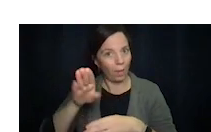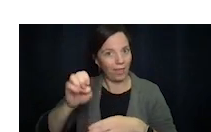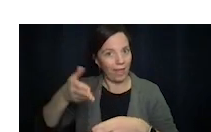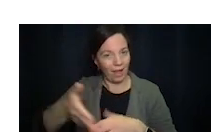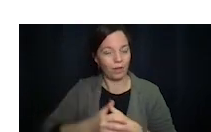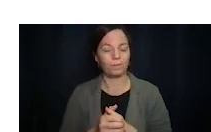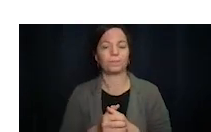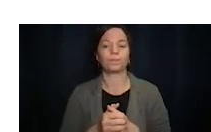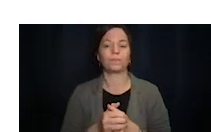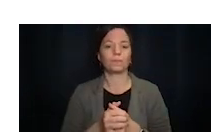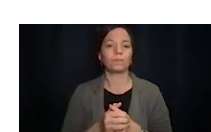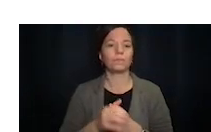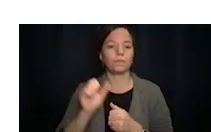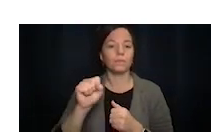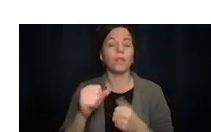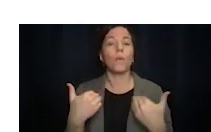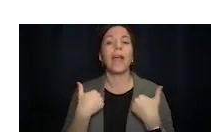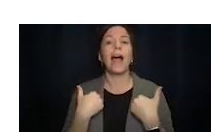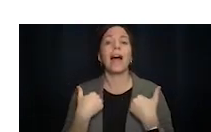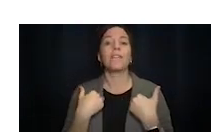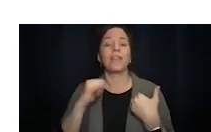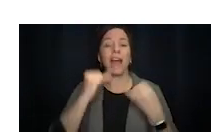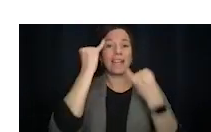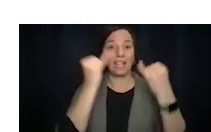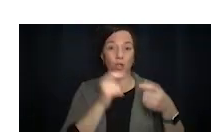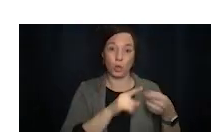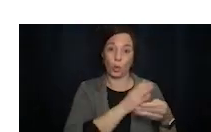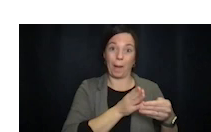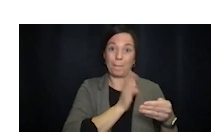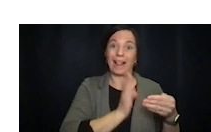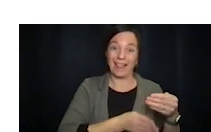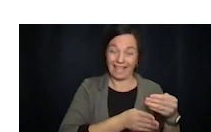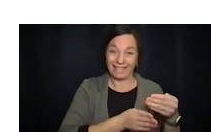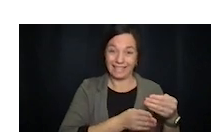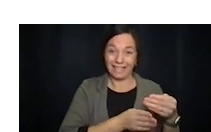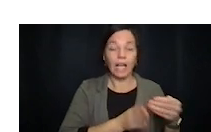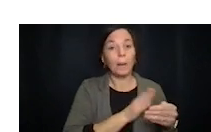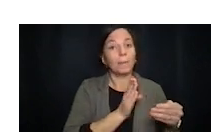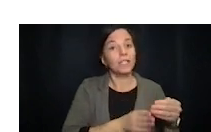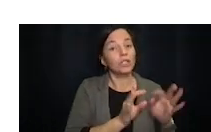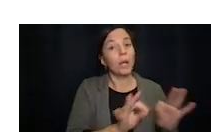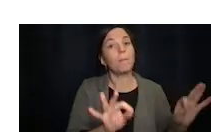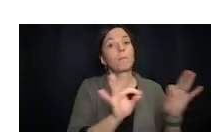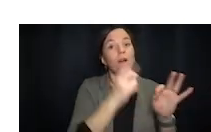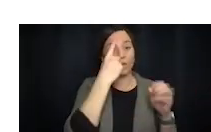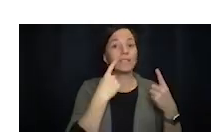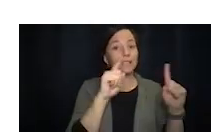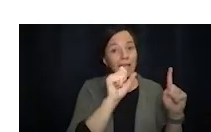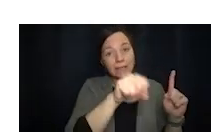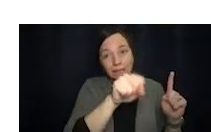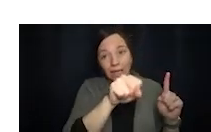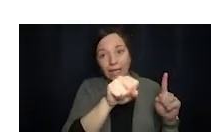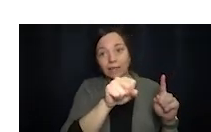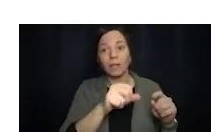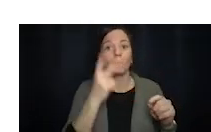on more of an ideology of completion, and we should retain that, right? Completion is an important aspect of success. And as we saw in the